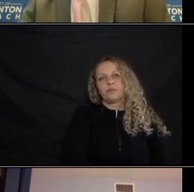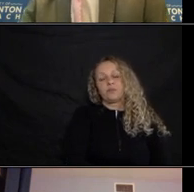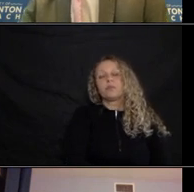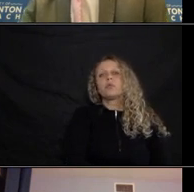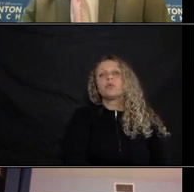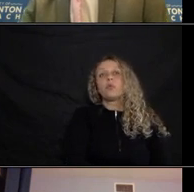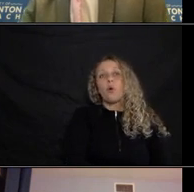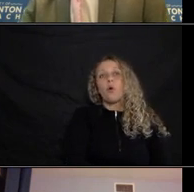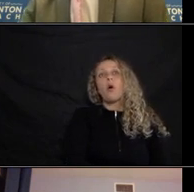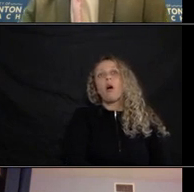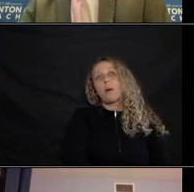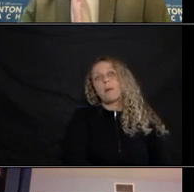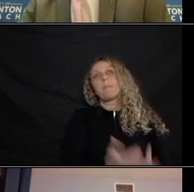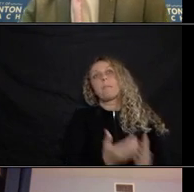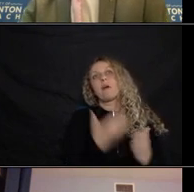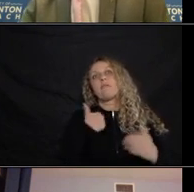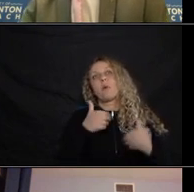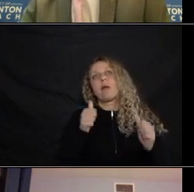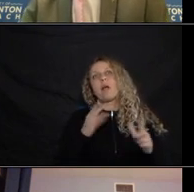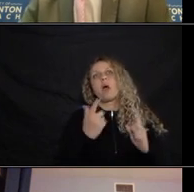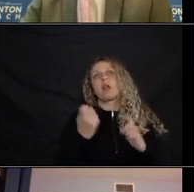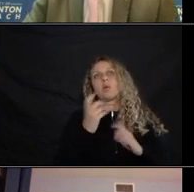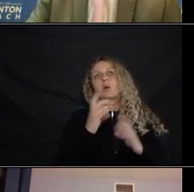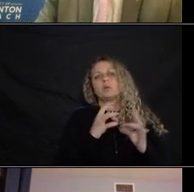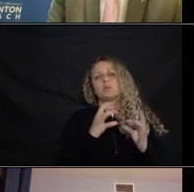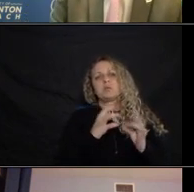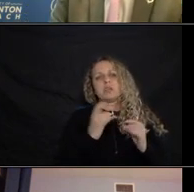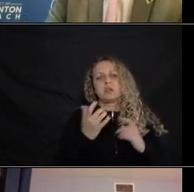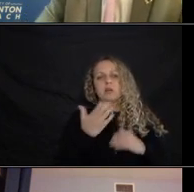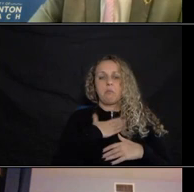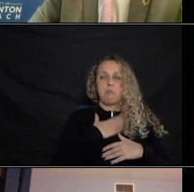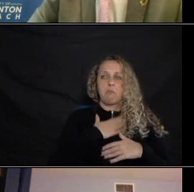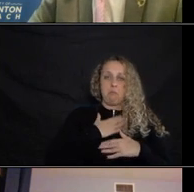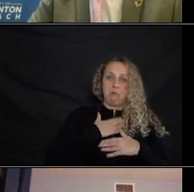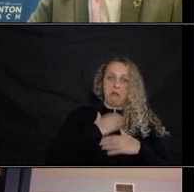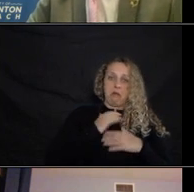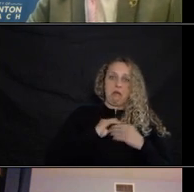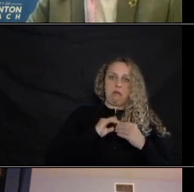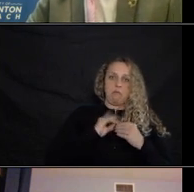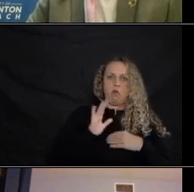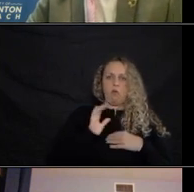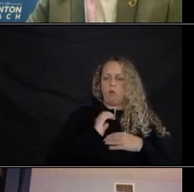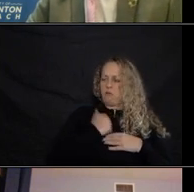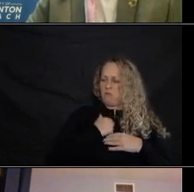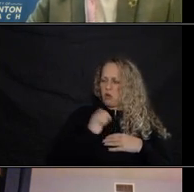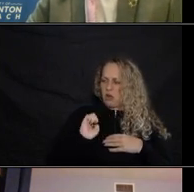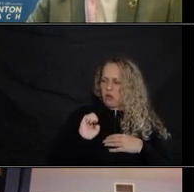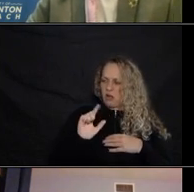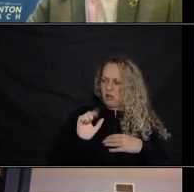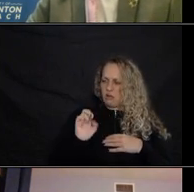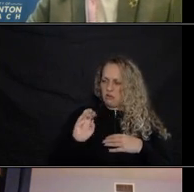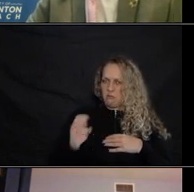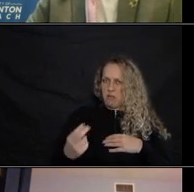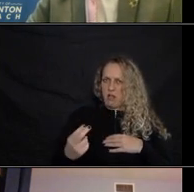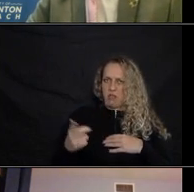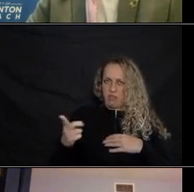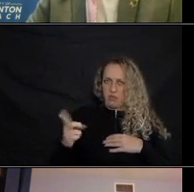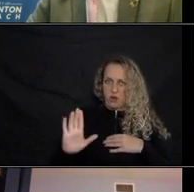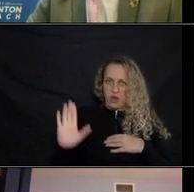So before we allow anyone else to speak, you know, my comments, I'm sorry, Elizabeth, we got your hand raised.